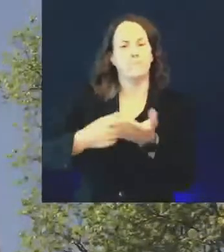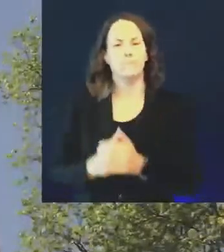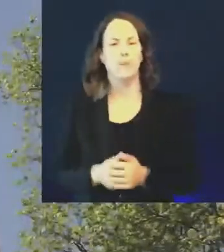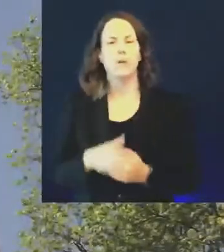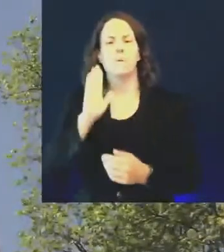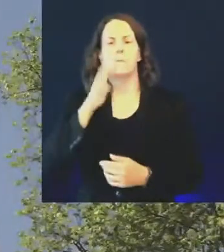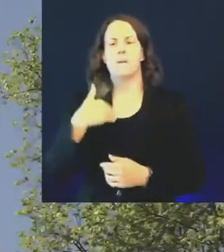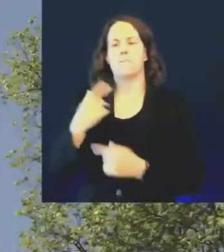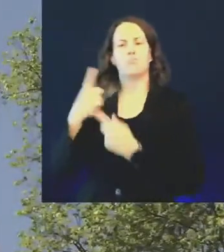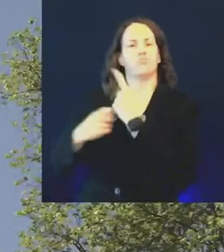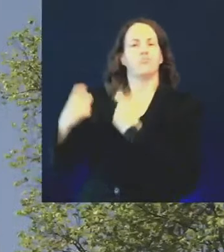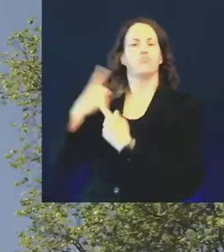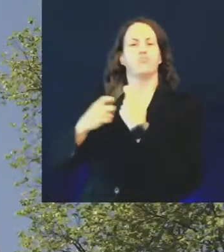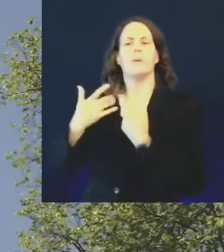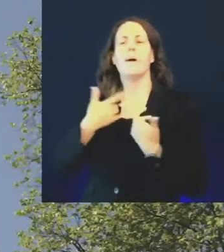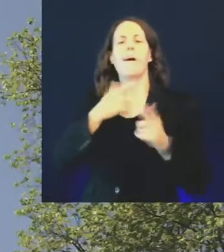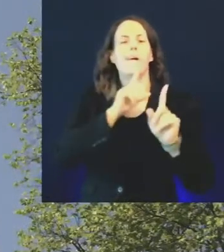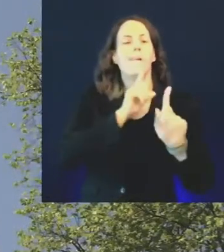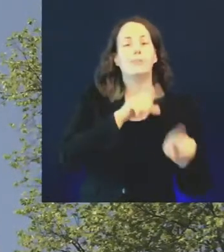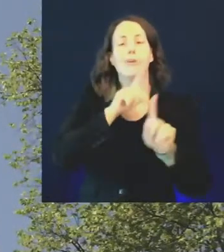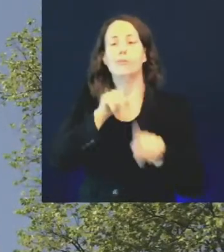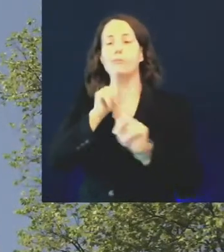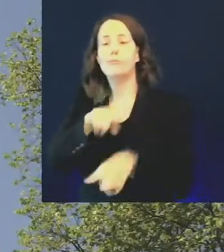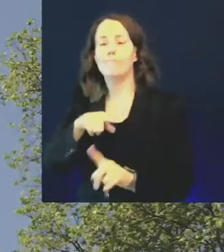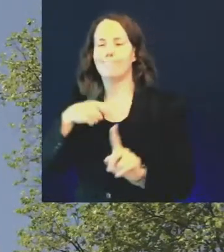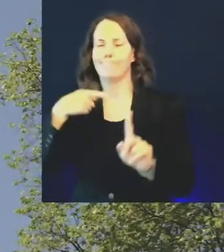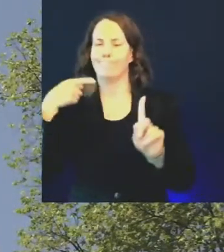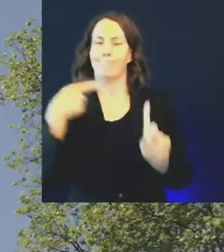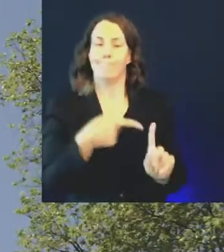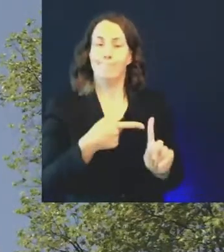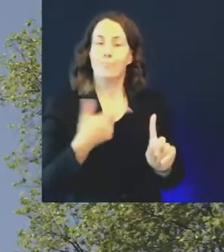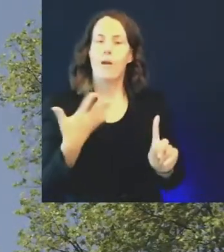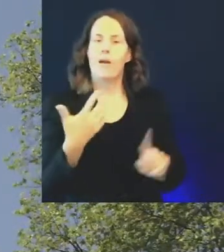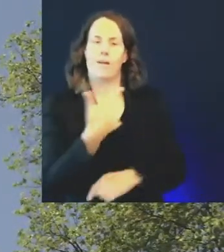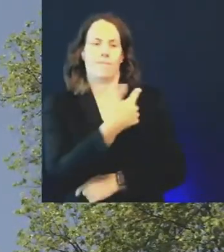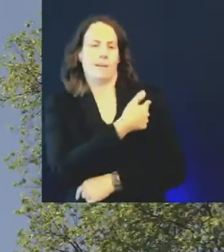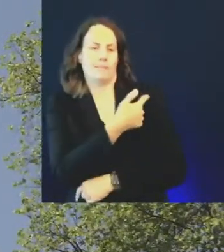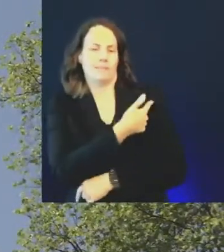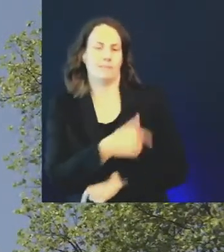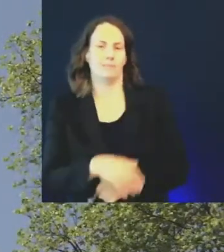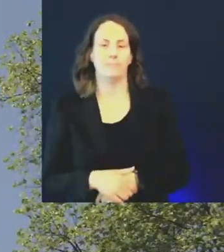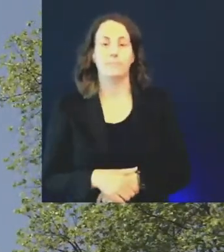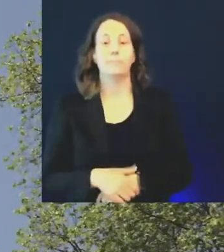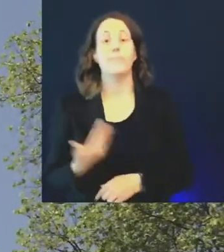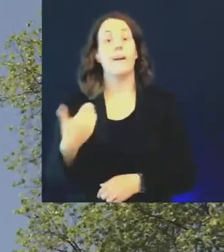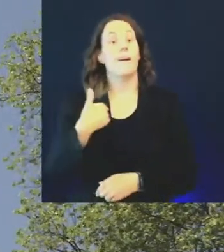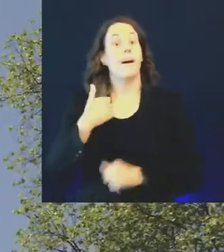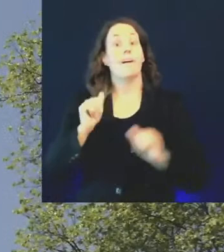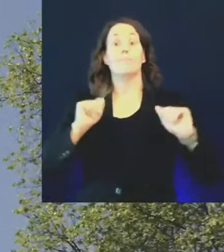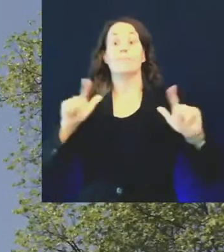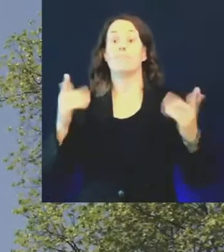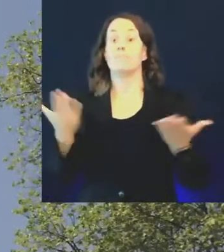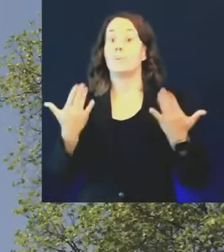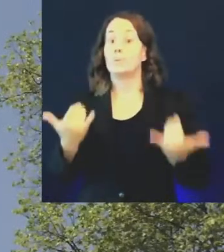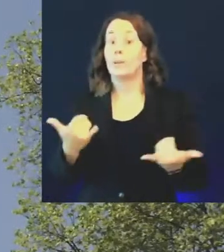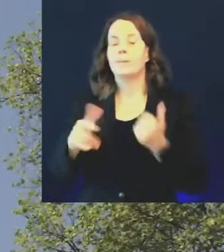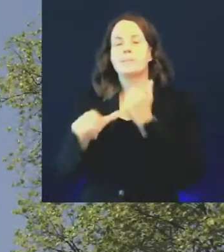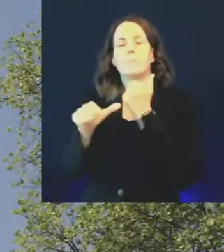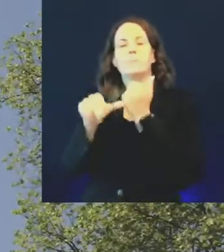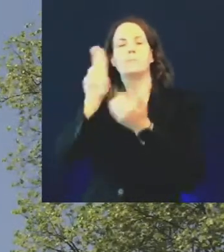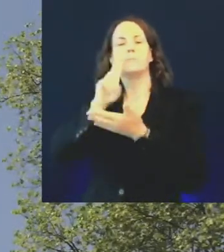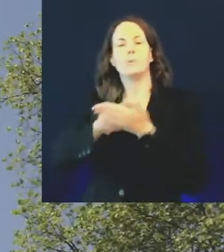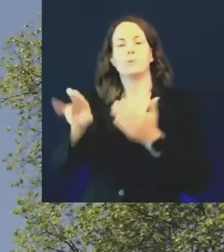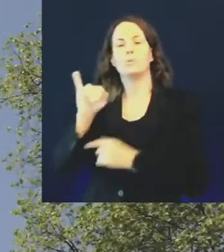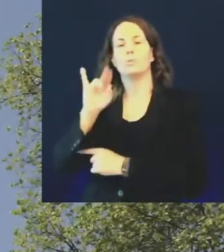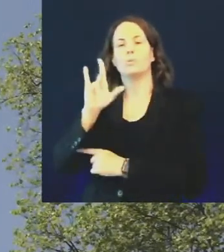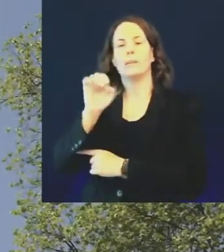aired live on YouTube. And joining us today are DHS Deputy Secretary Julie Willems Van Dijk and Dr. Ryan